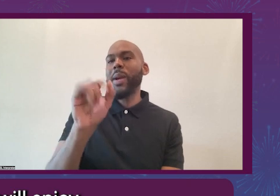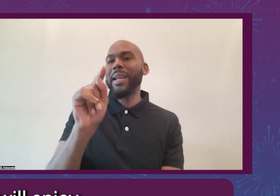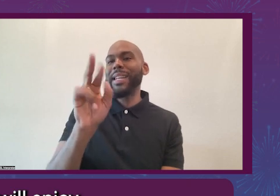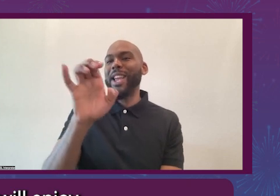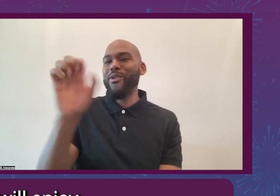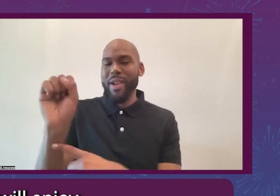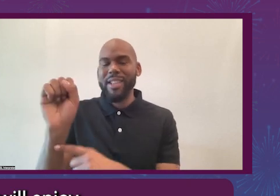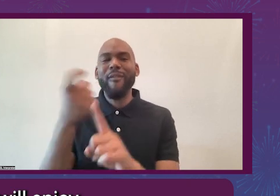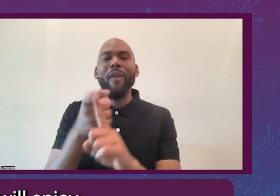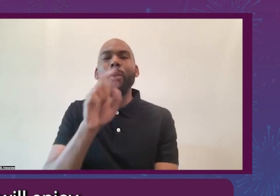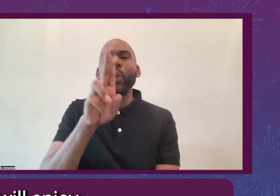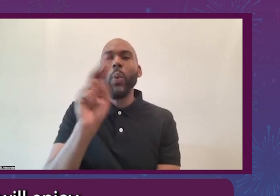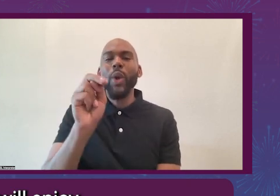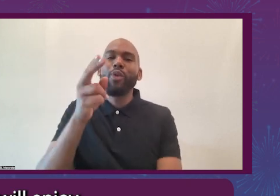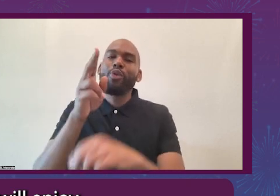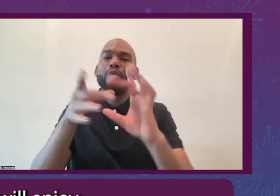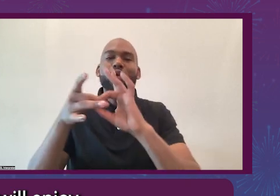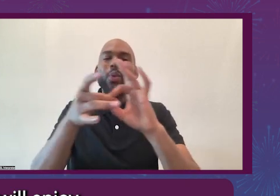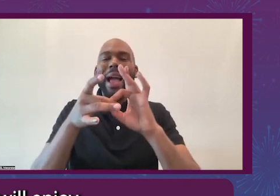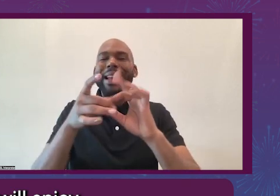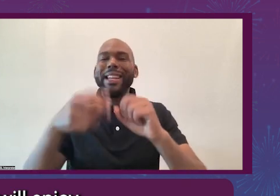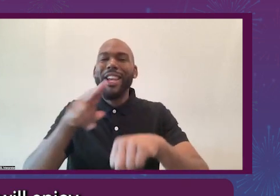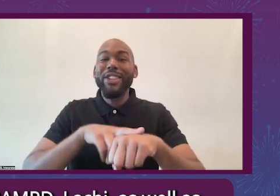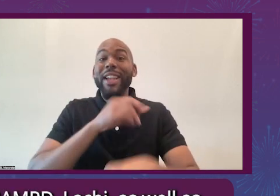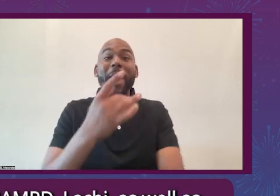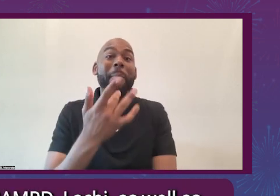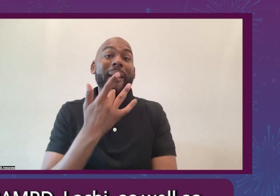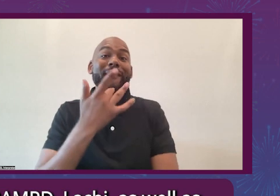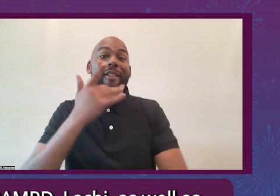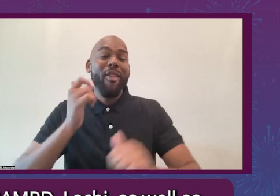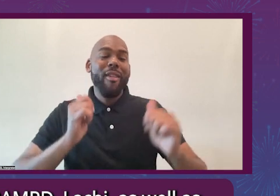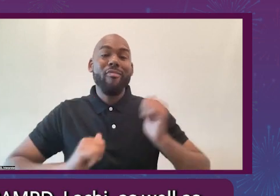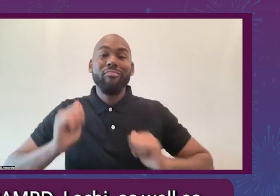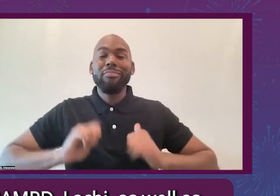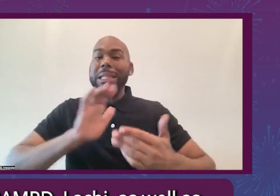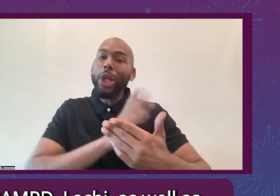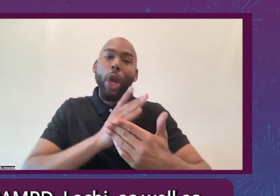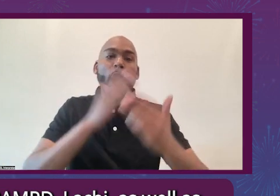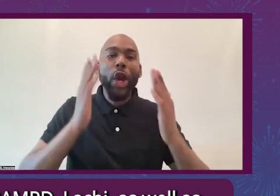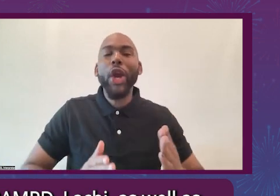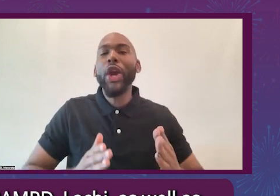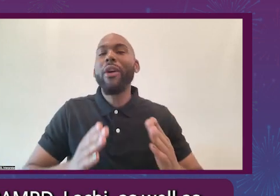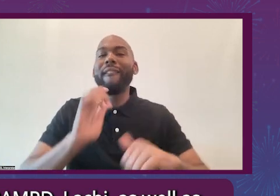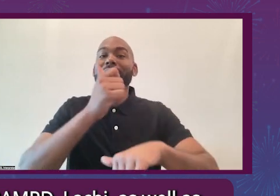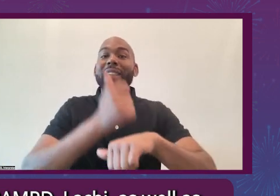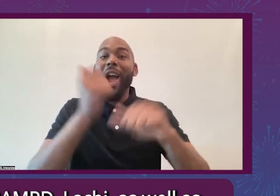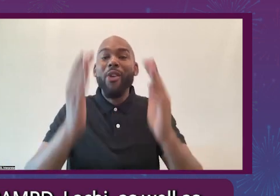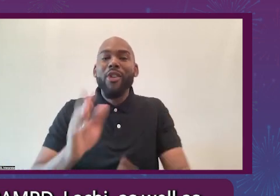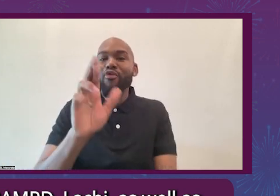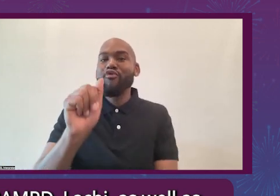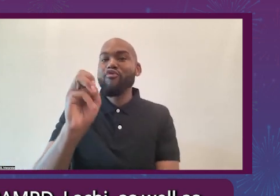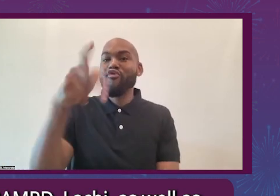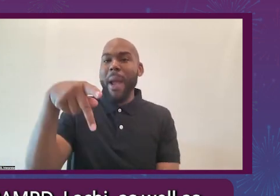enjoy entertainment from 2 of my all-time favorites, recording artist, singer, and founder of